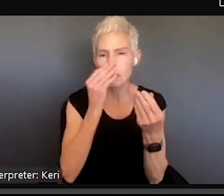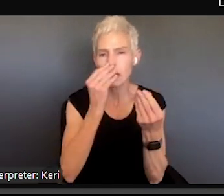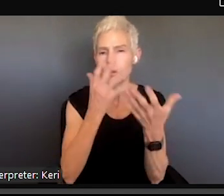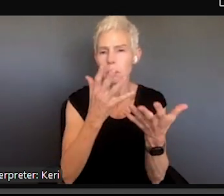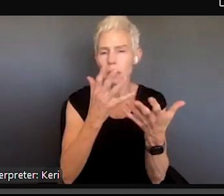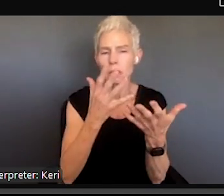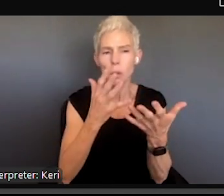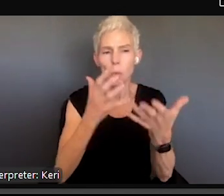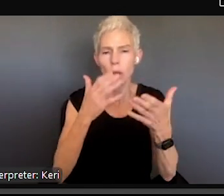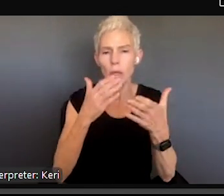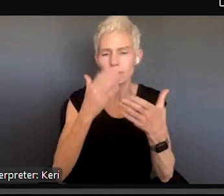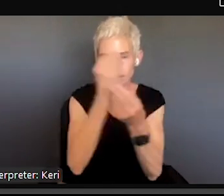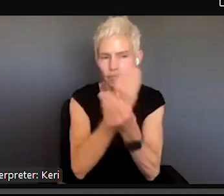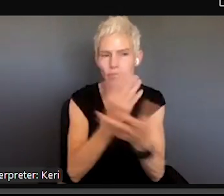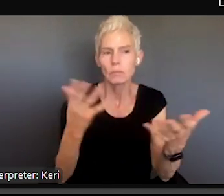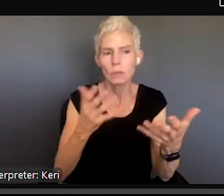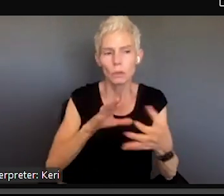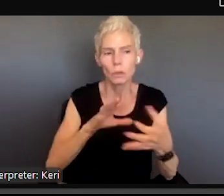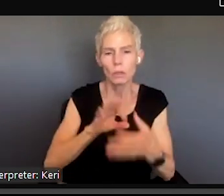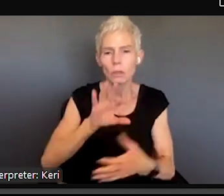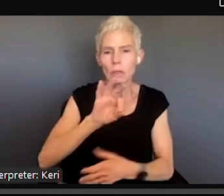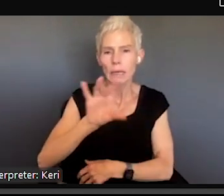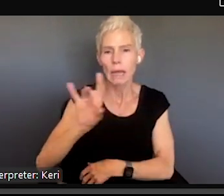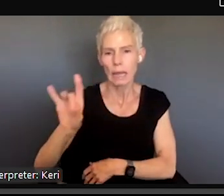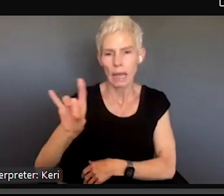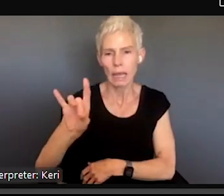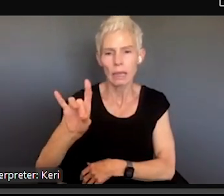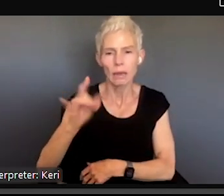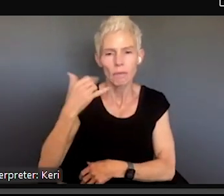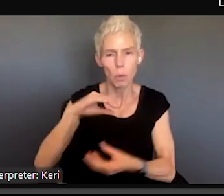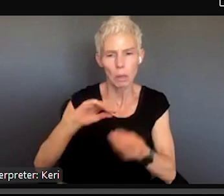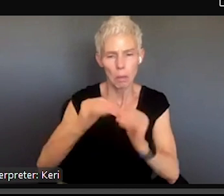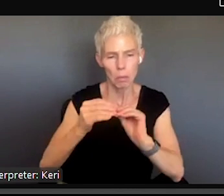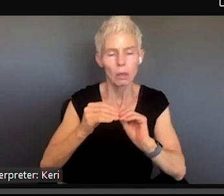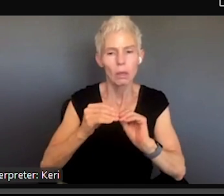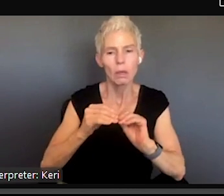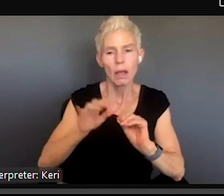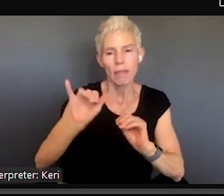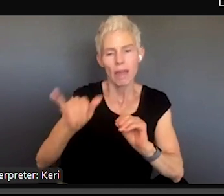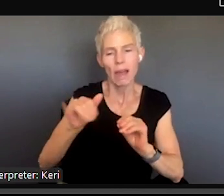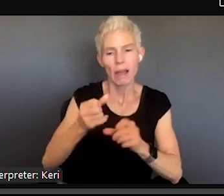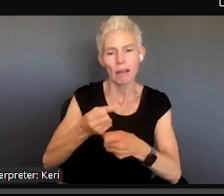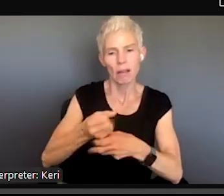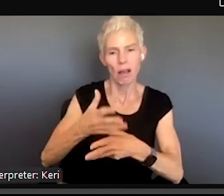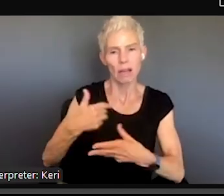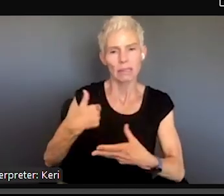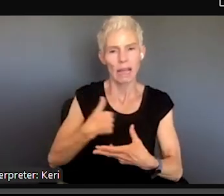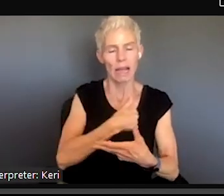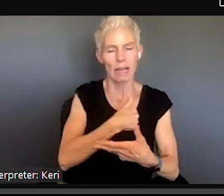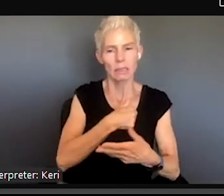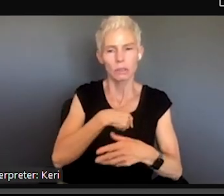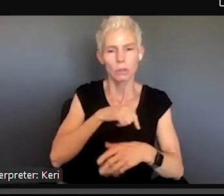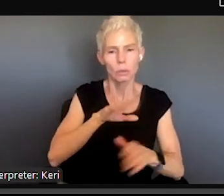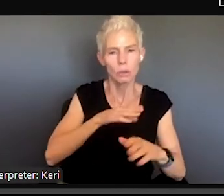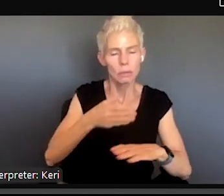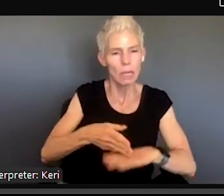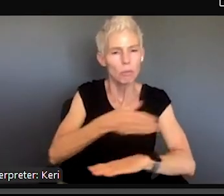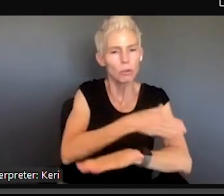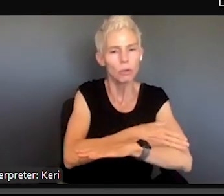share about our 988 line that led us to work on a complementary peer warm